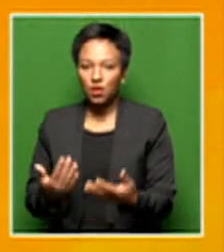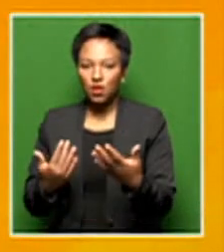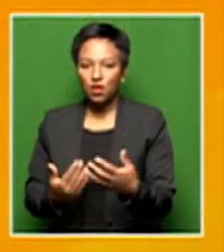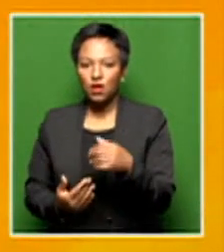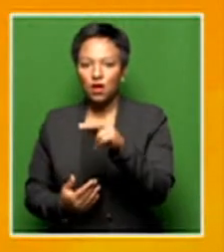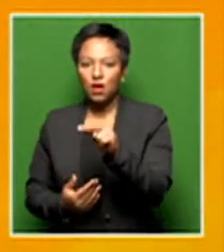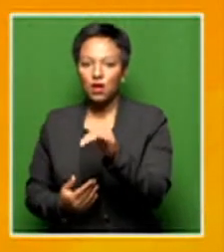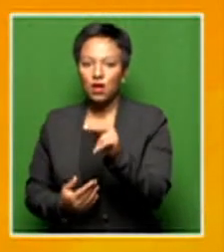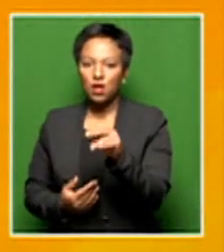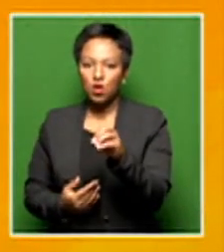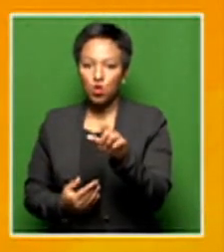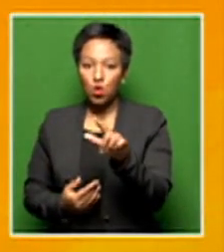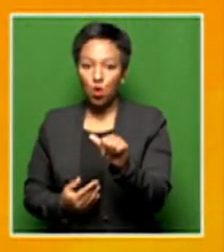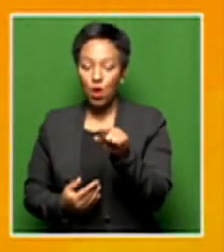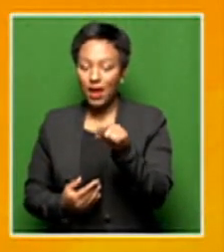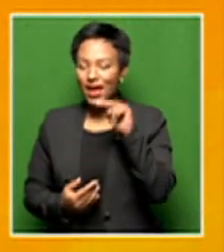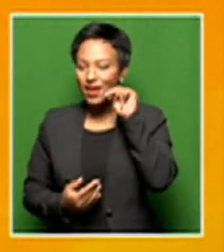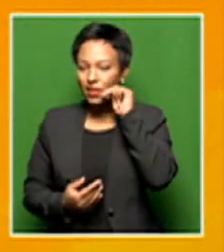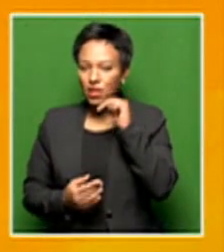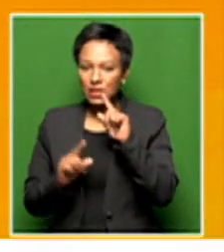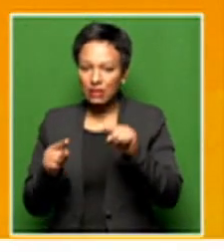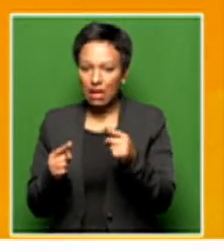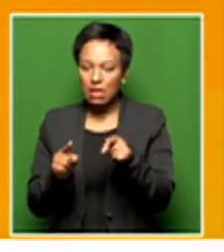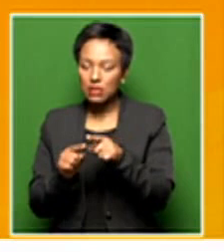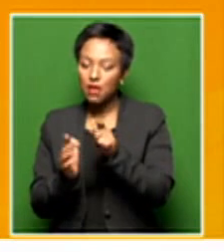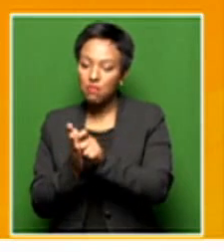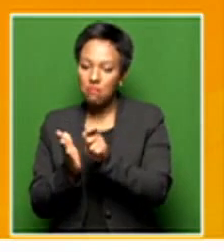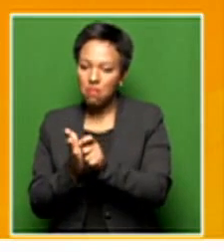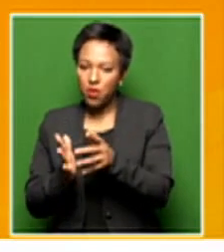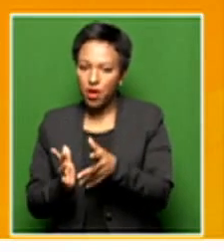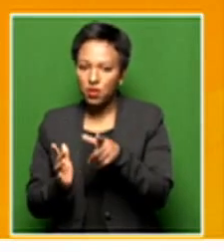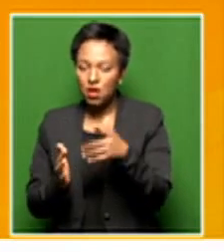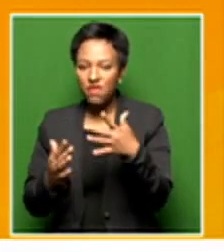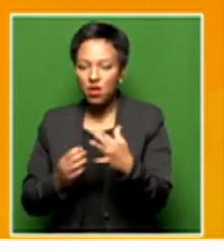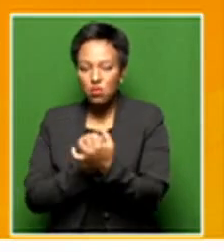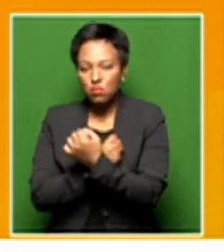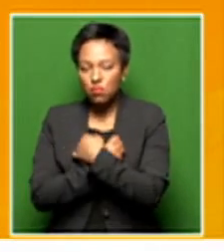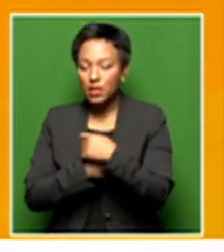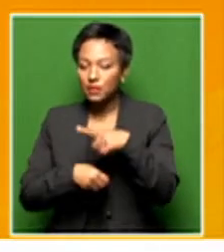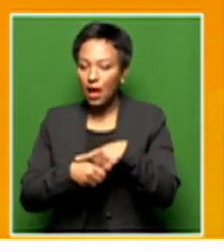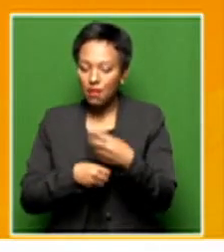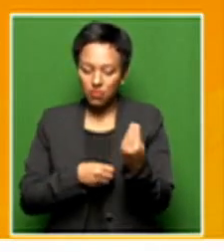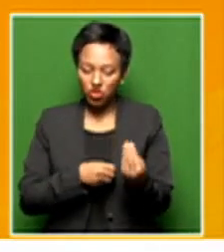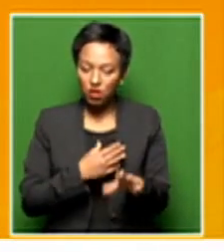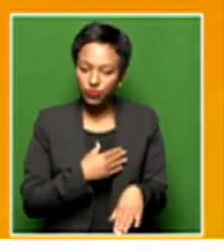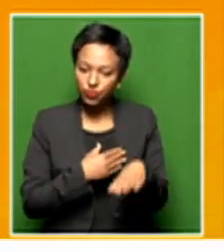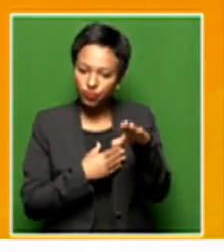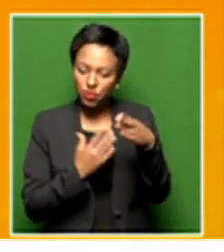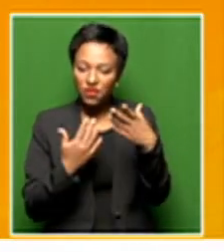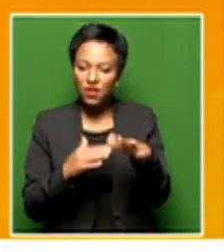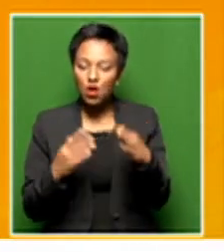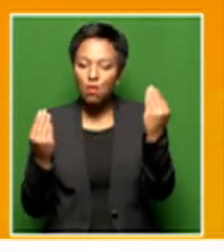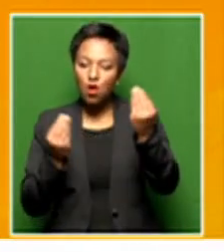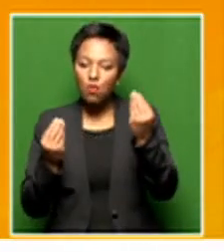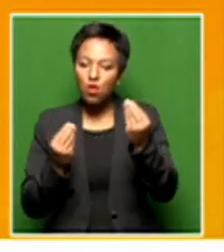Niniola Apata is a Nigerian singer, songwriter and performer who fell in love with music as a child. She got popularly known in South